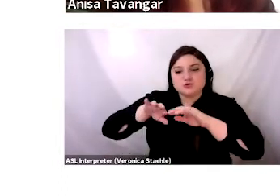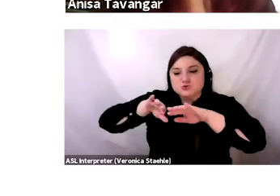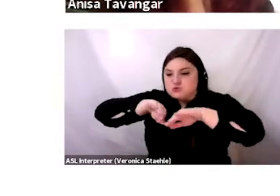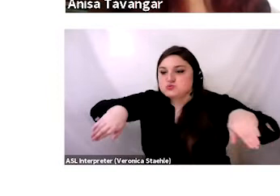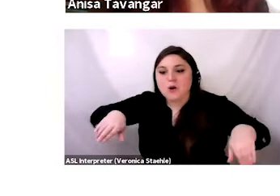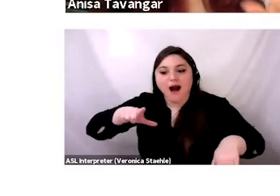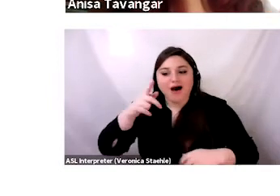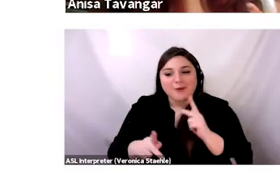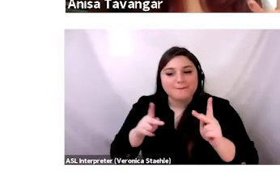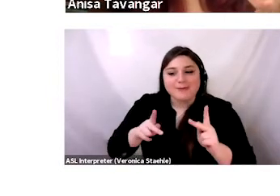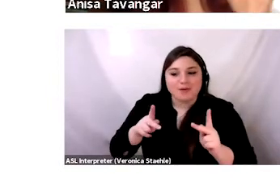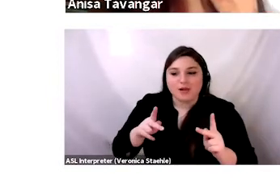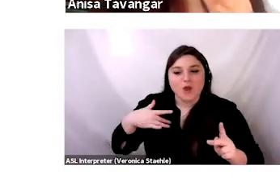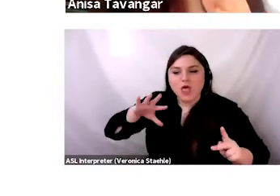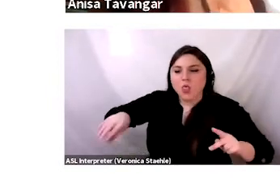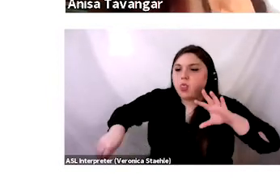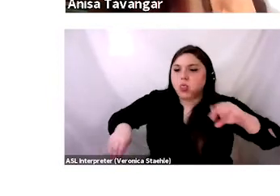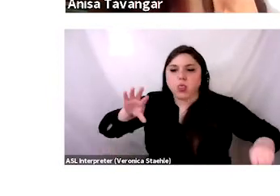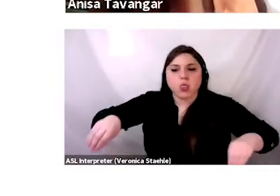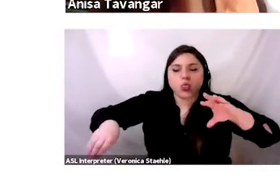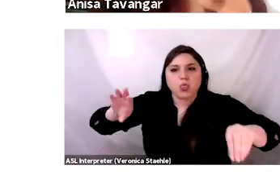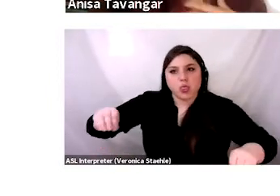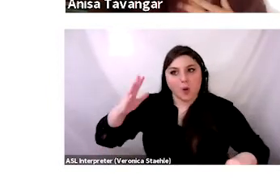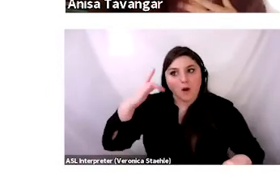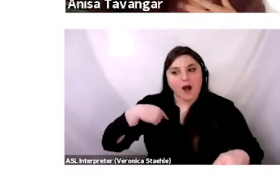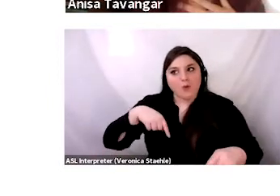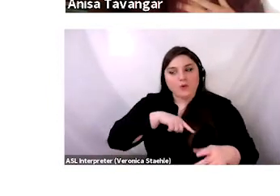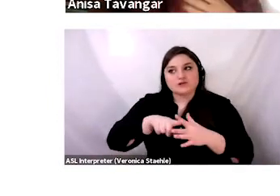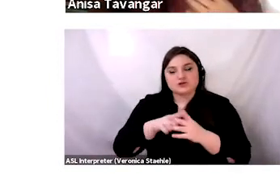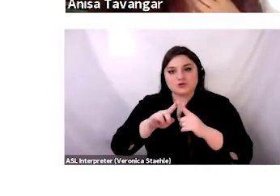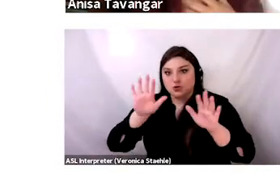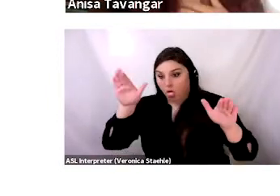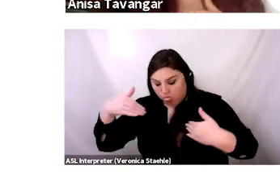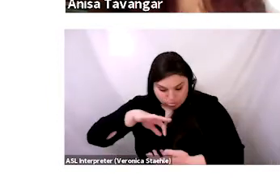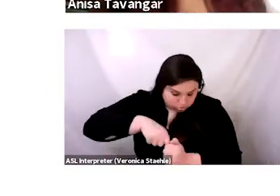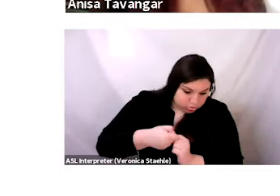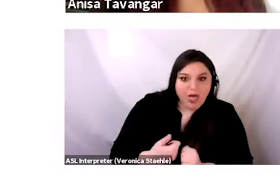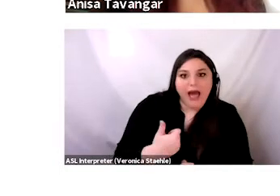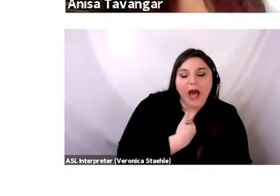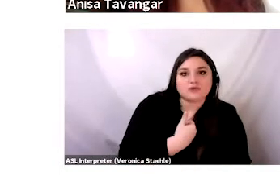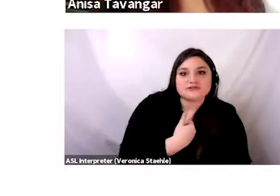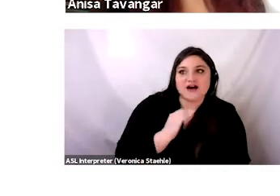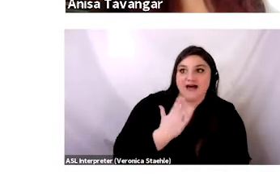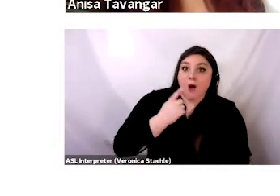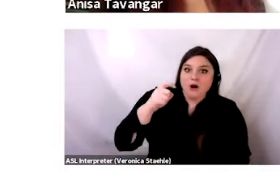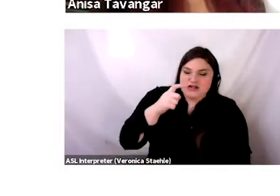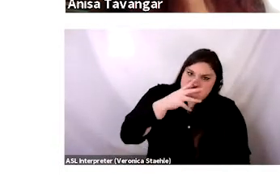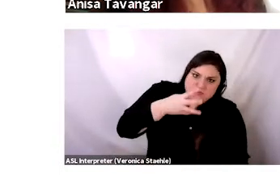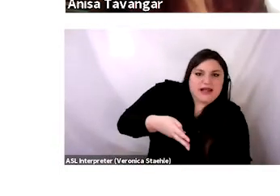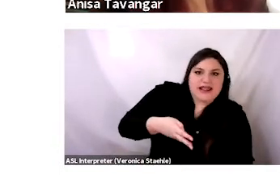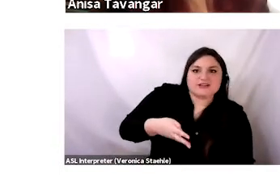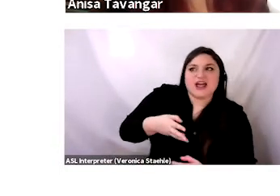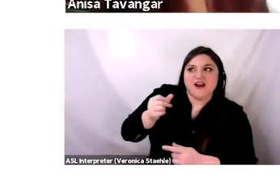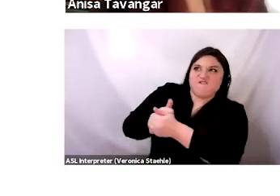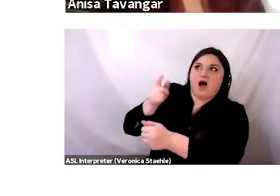well, because we really turn ourselves wholly towards our own needs, and that's